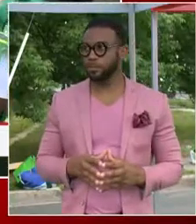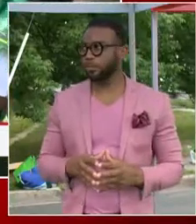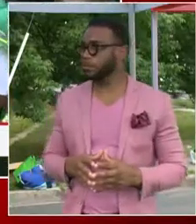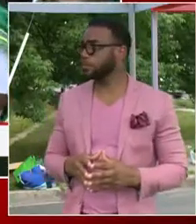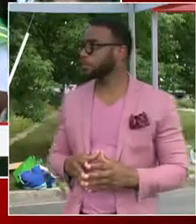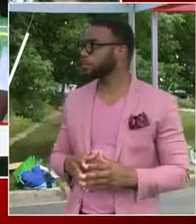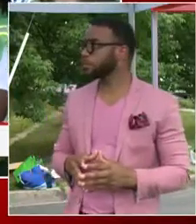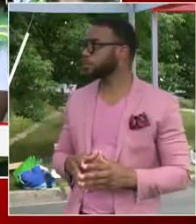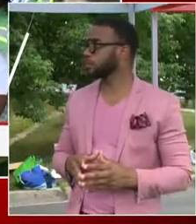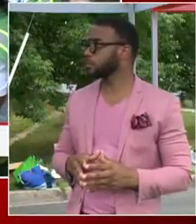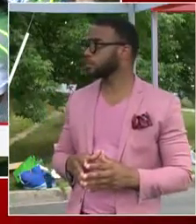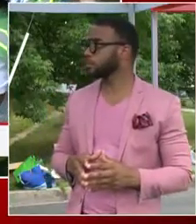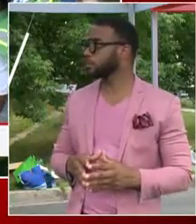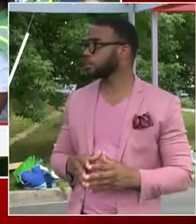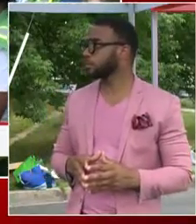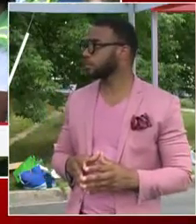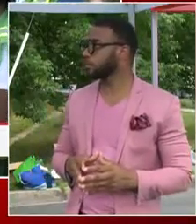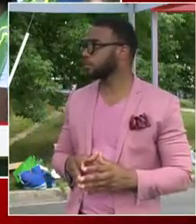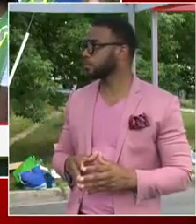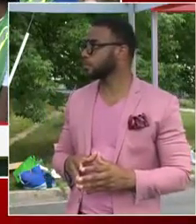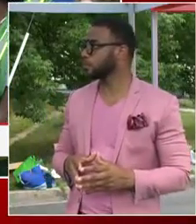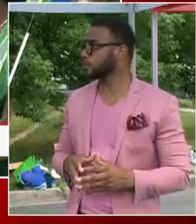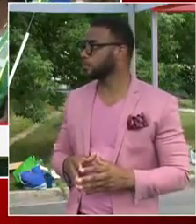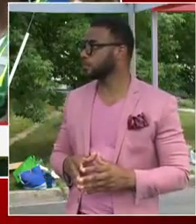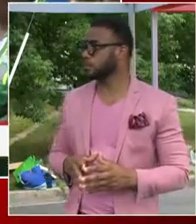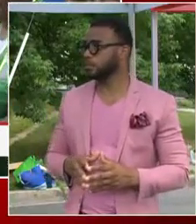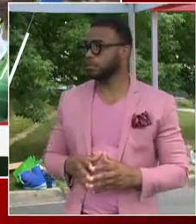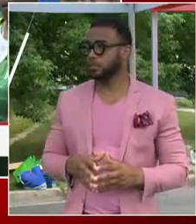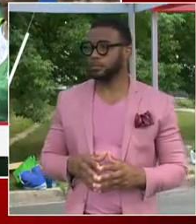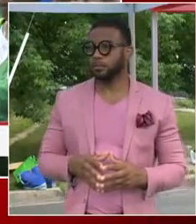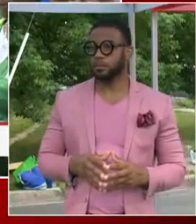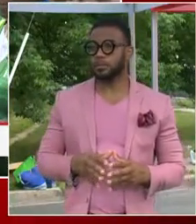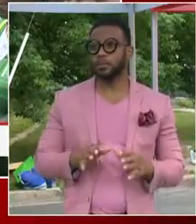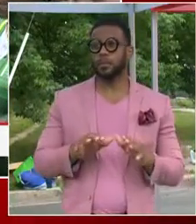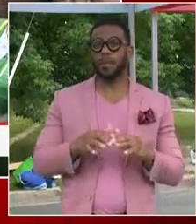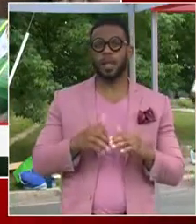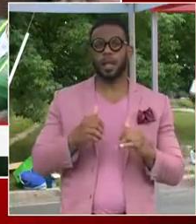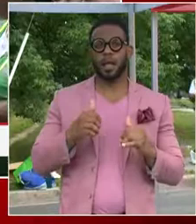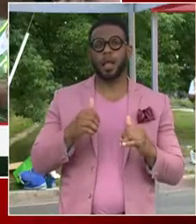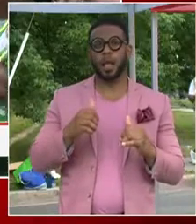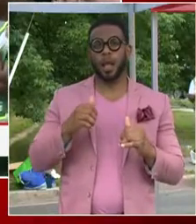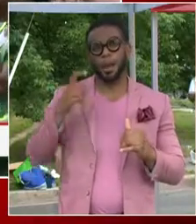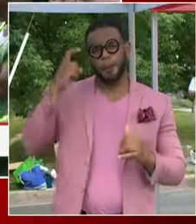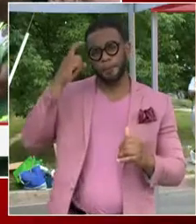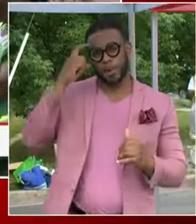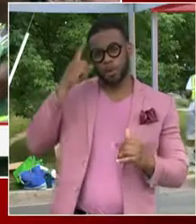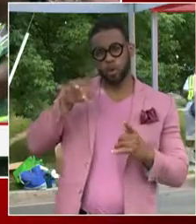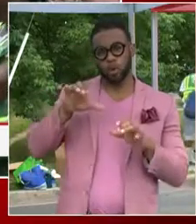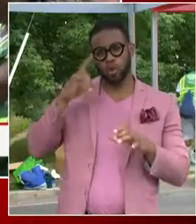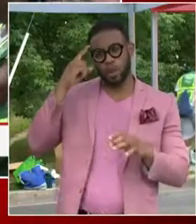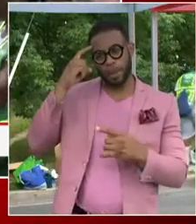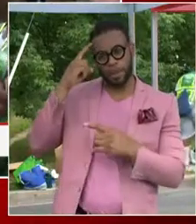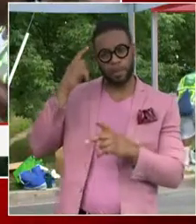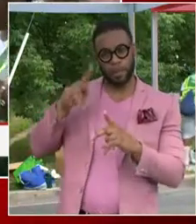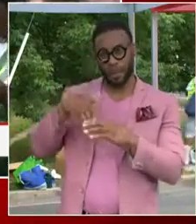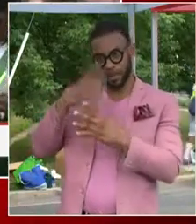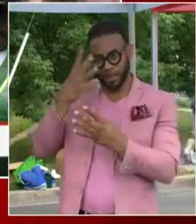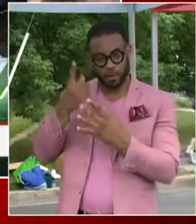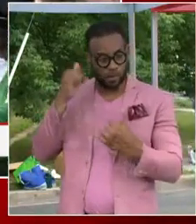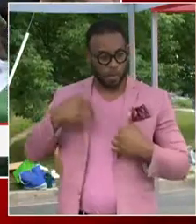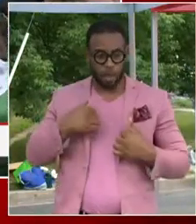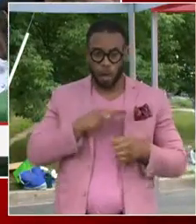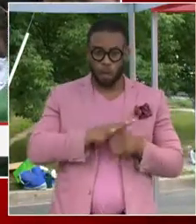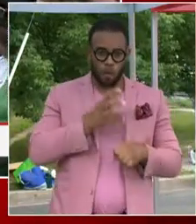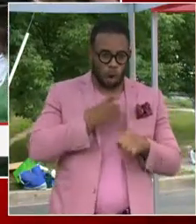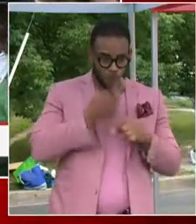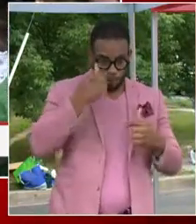them interact with the people in their community outside of the jail, what are you doing mentally for them so that they aren't like, because I know for me, COVID